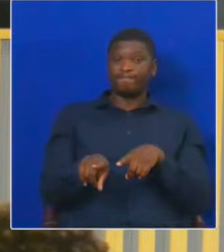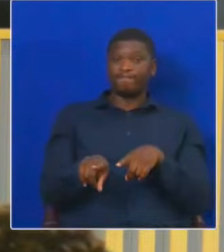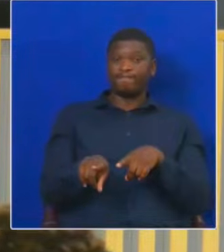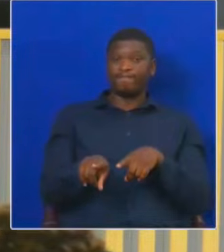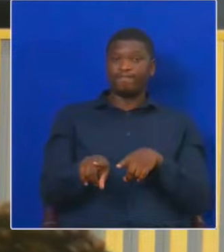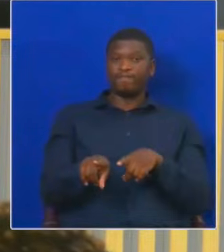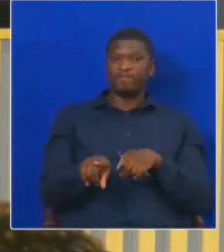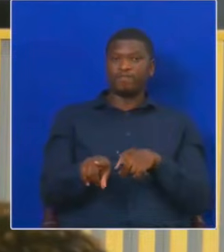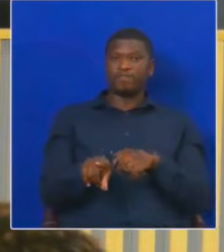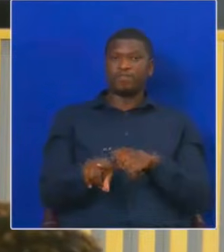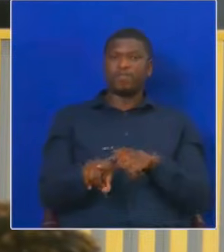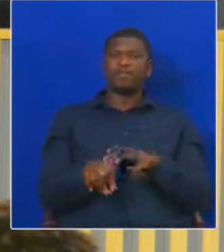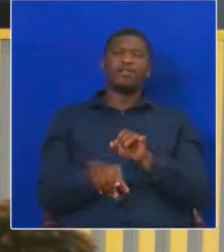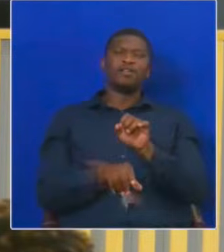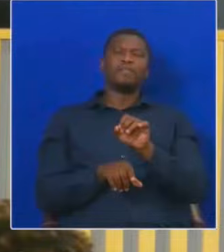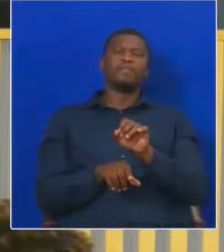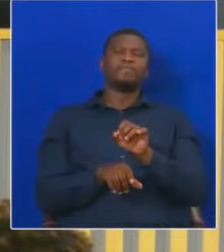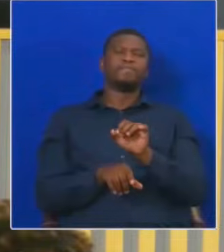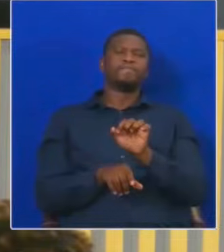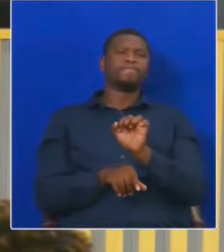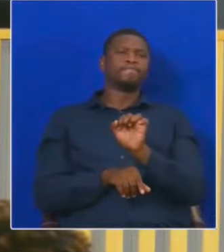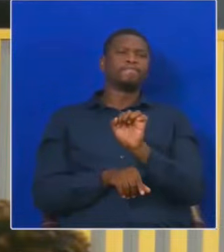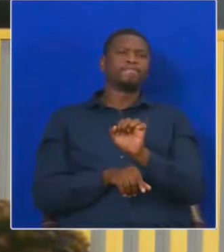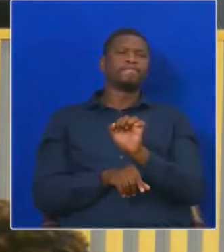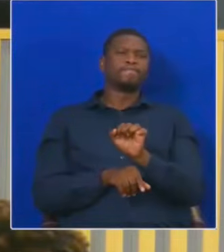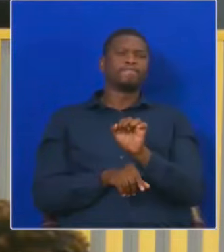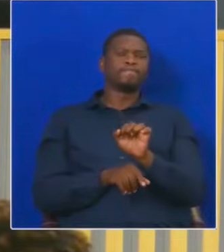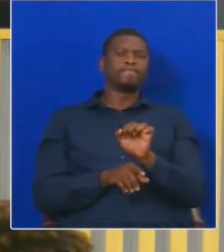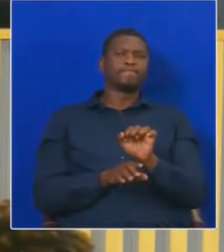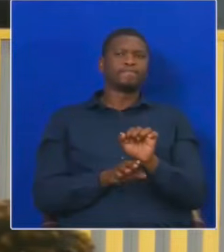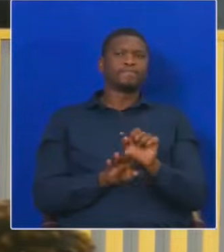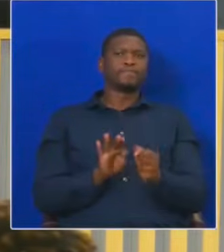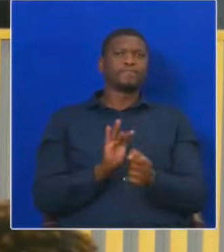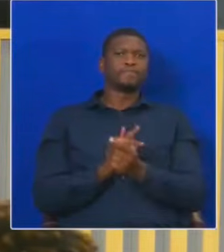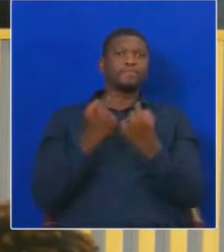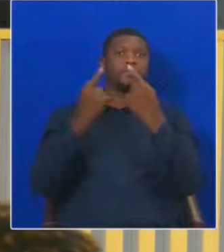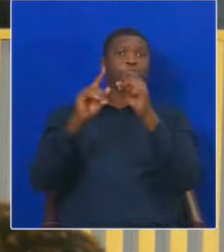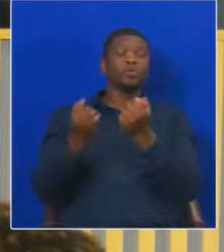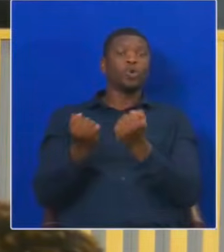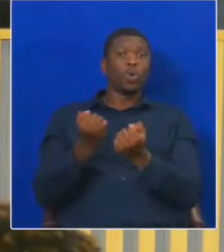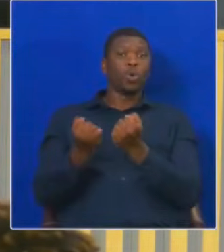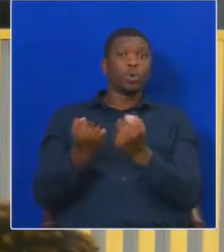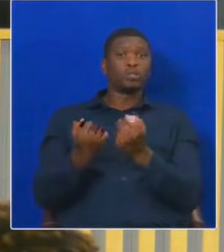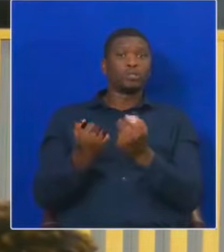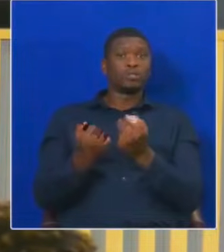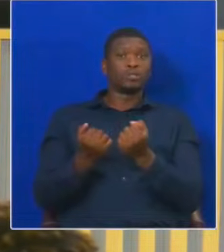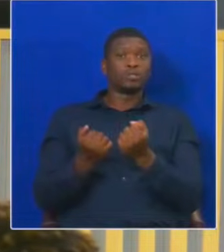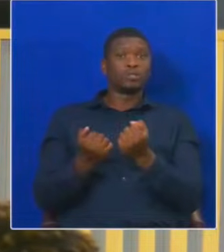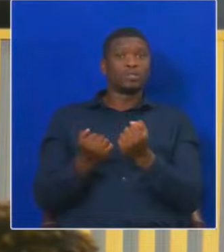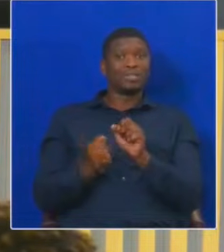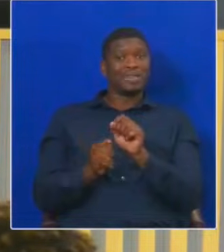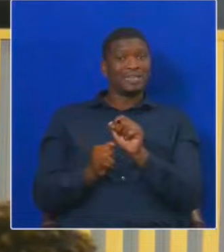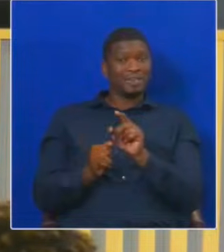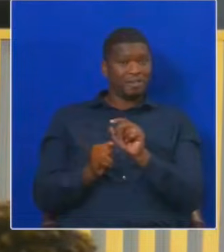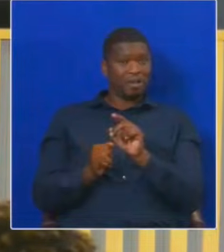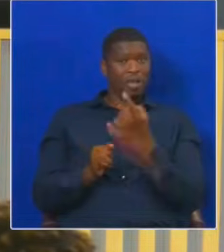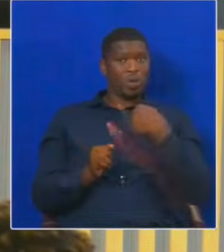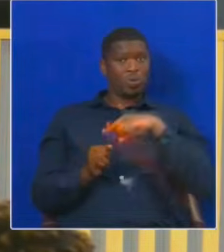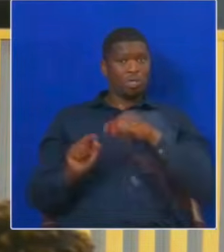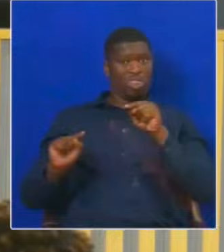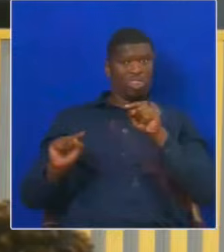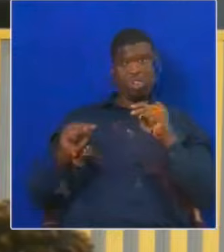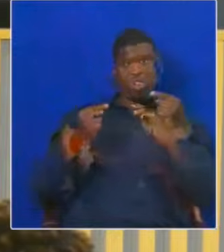into the proceedings that were leveled against us by